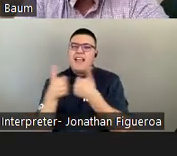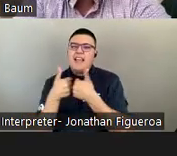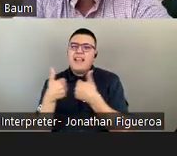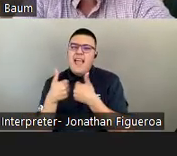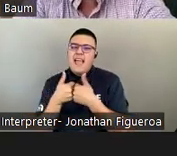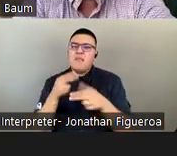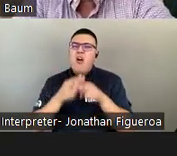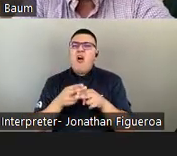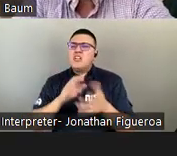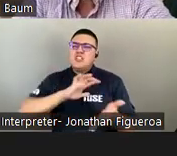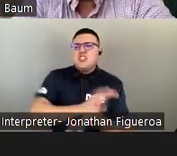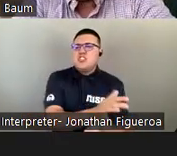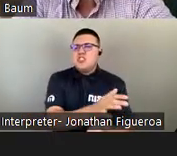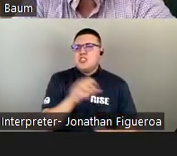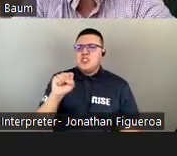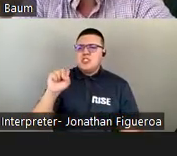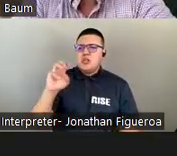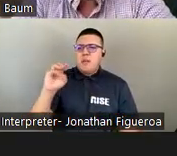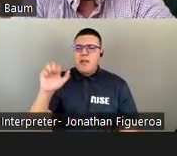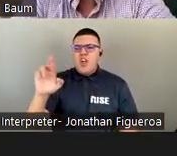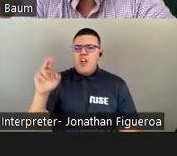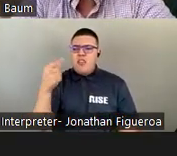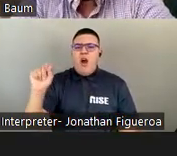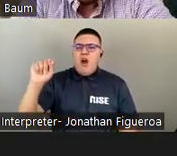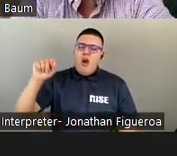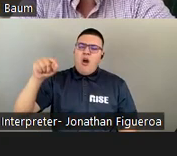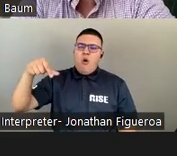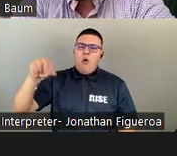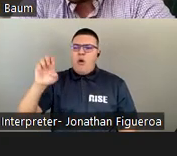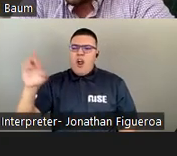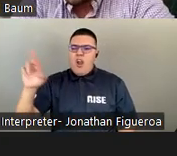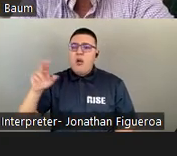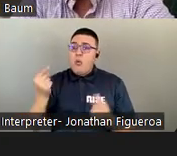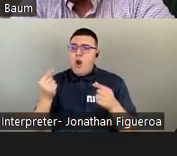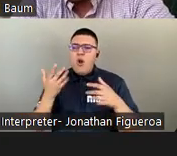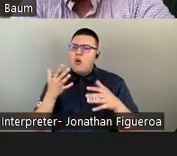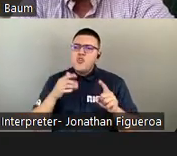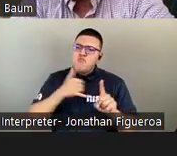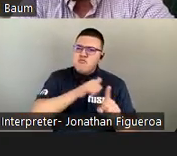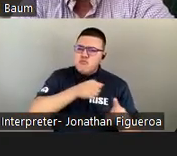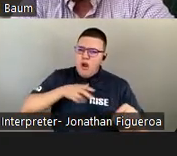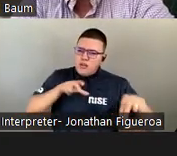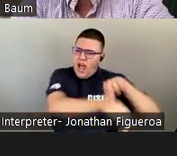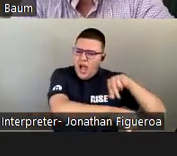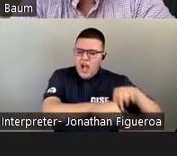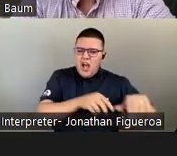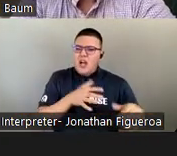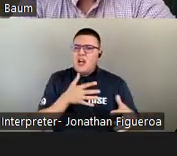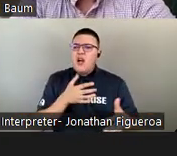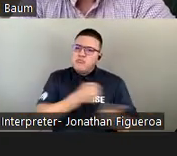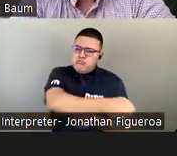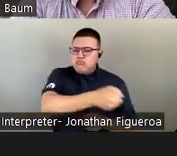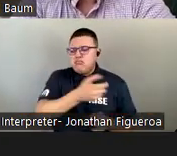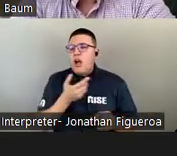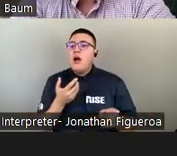the Queer, where basically bullying, tackling, beating someone up, okay?